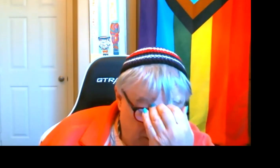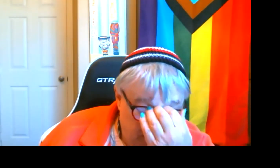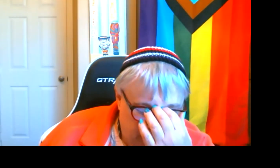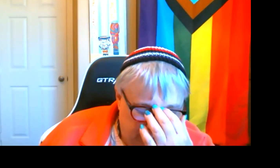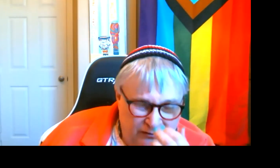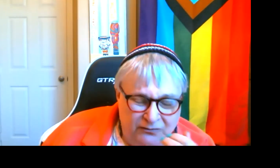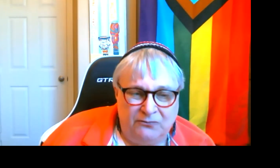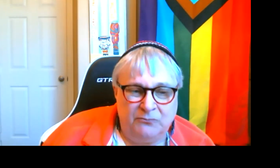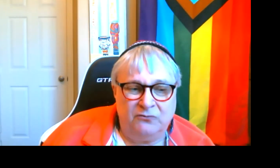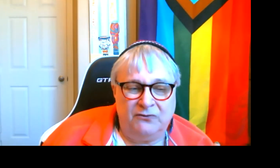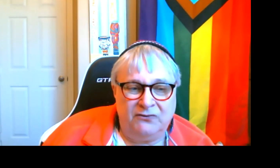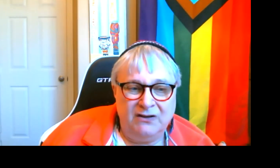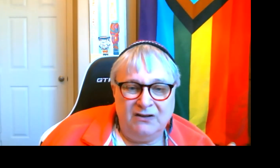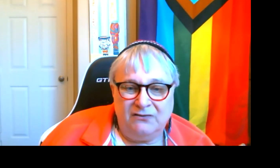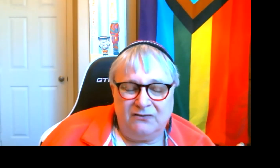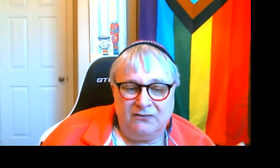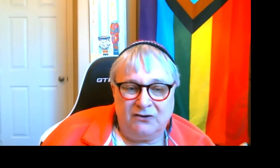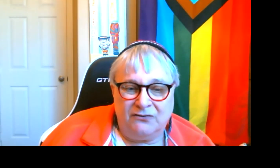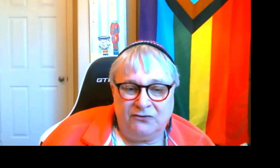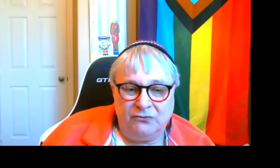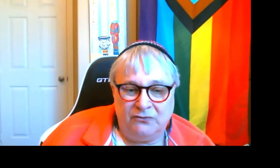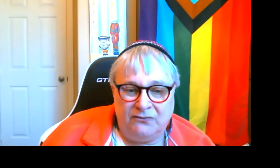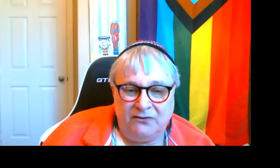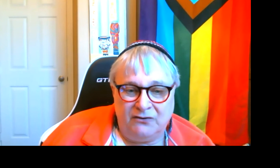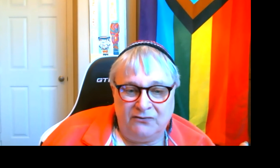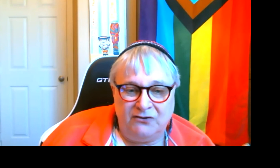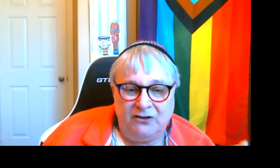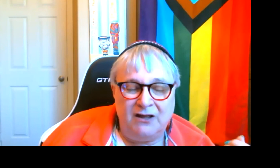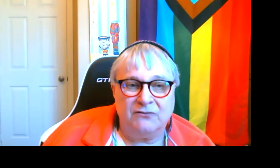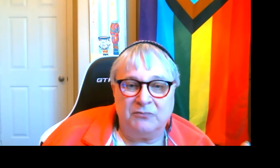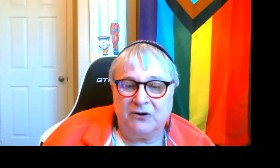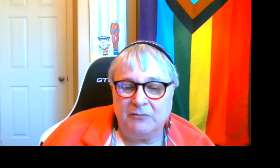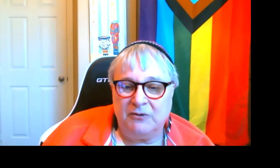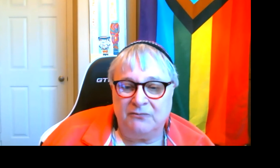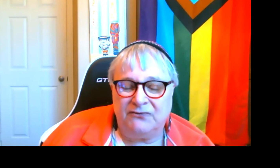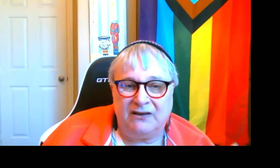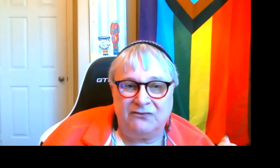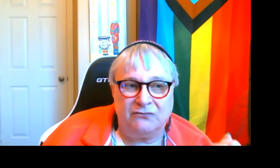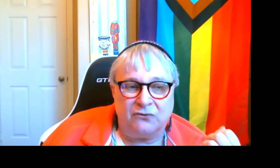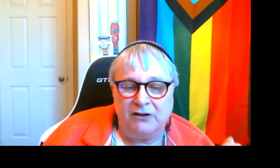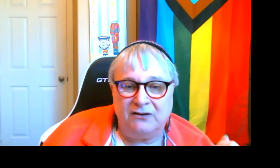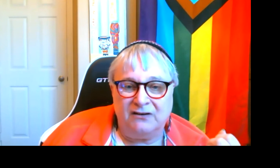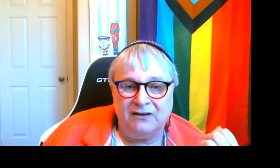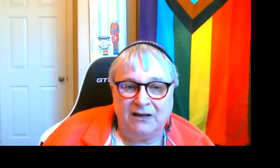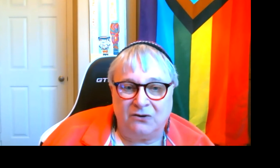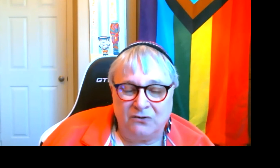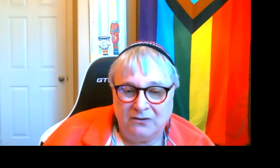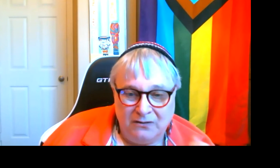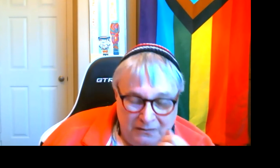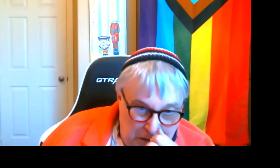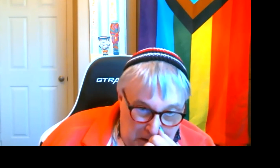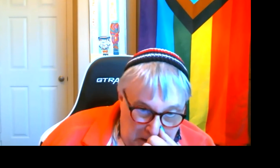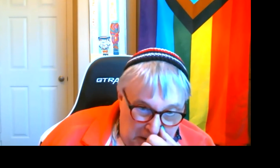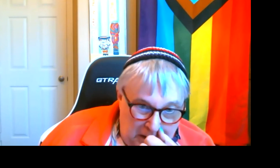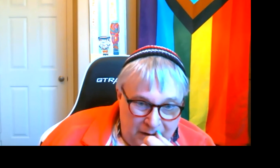except for the Reconstructionist movements, there are students that are still having problems as of right now.